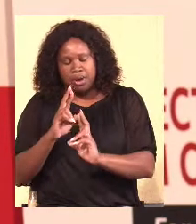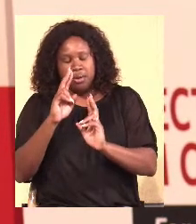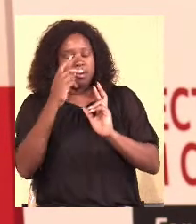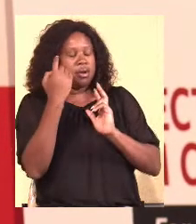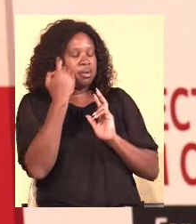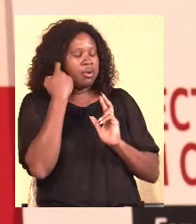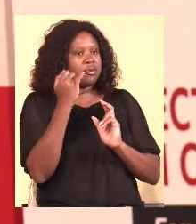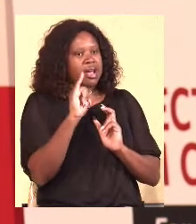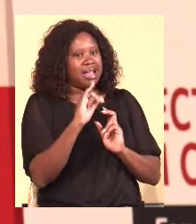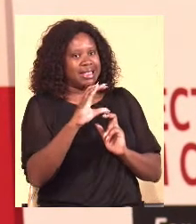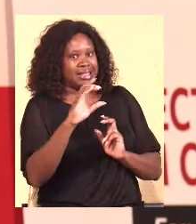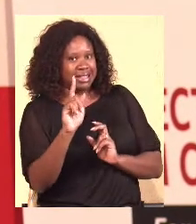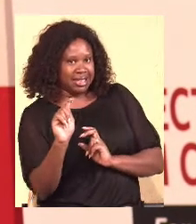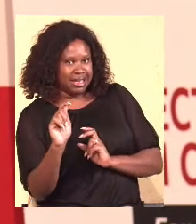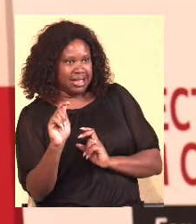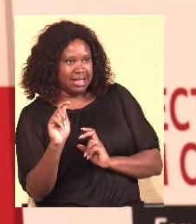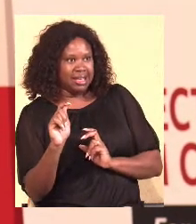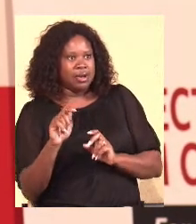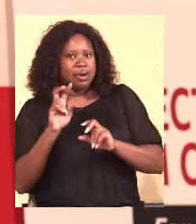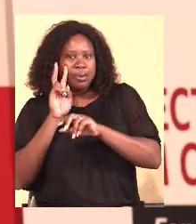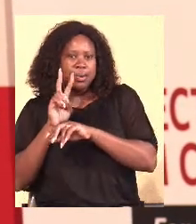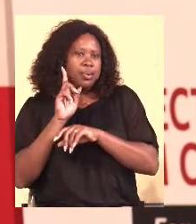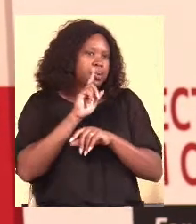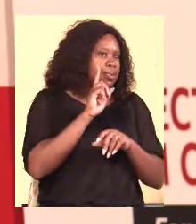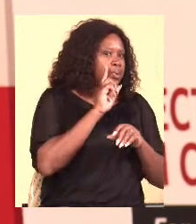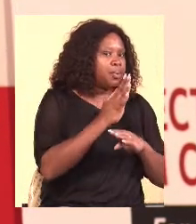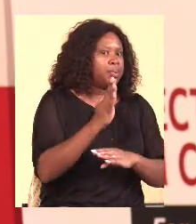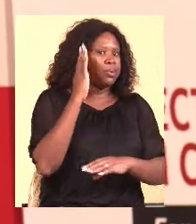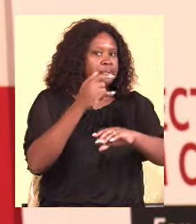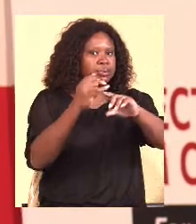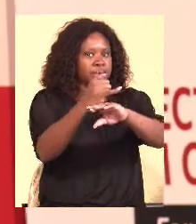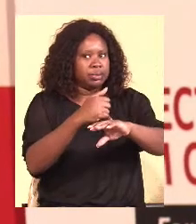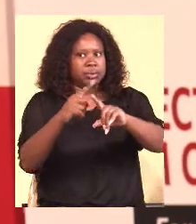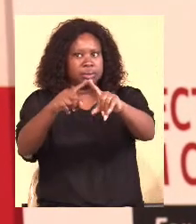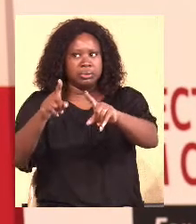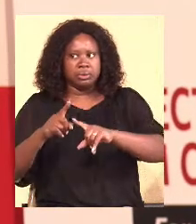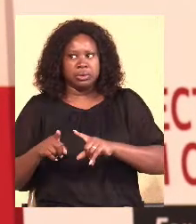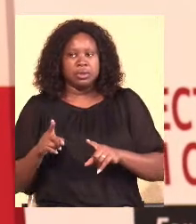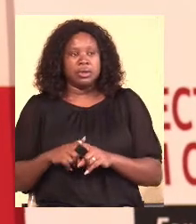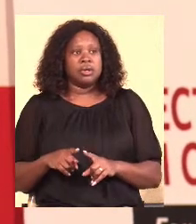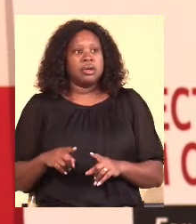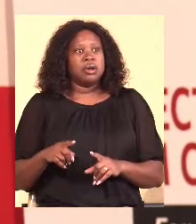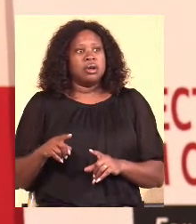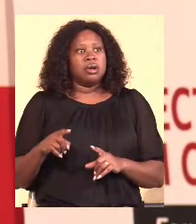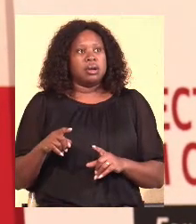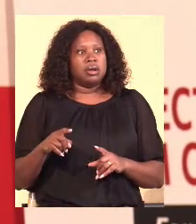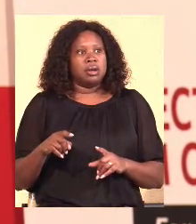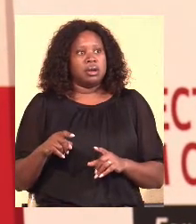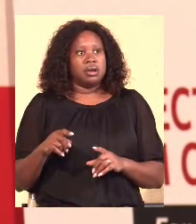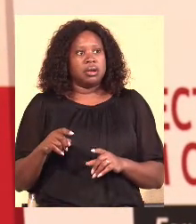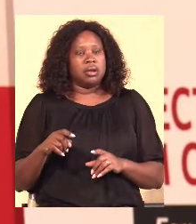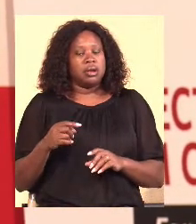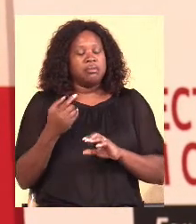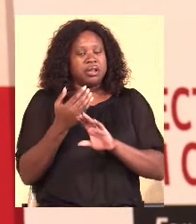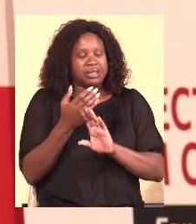Minister of ICT, who did an inspection of our checkpoints at the different roadblocks set up by the Safety and